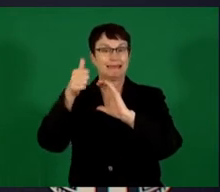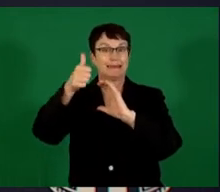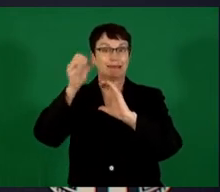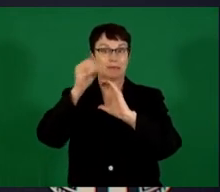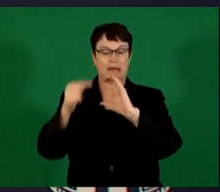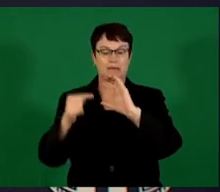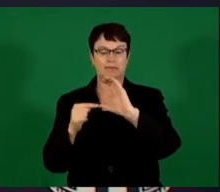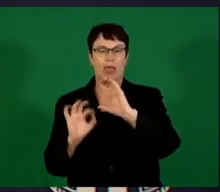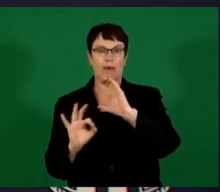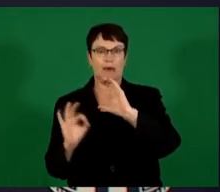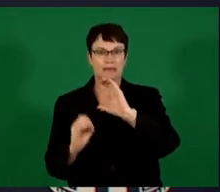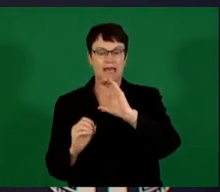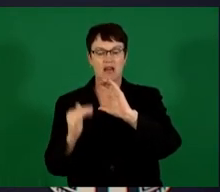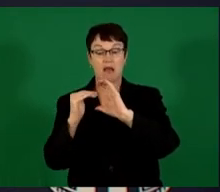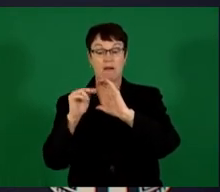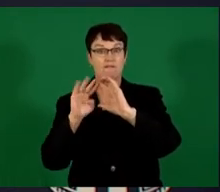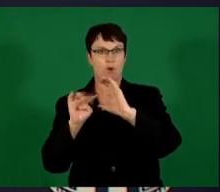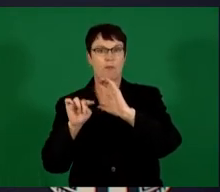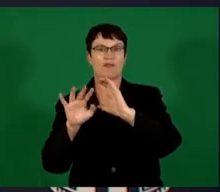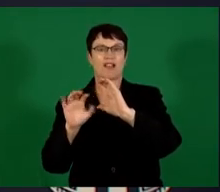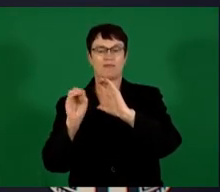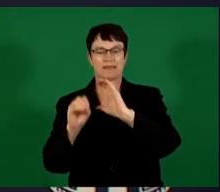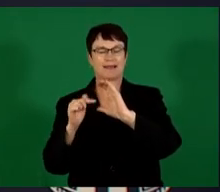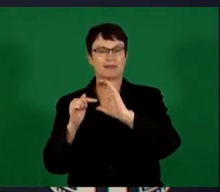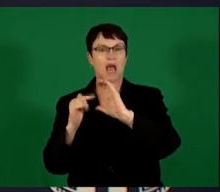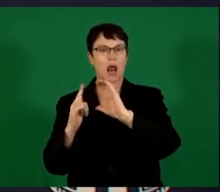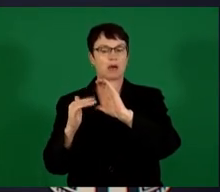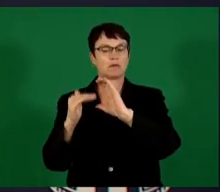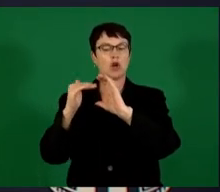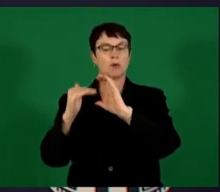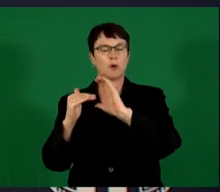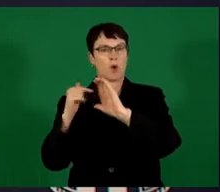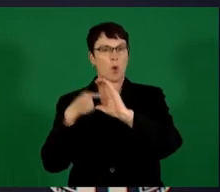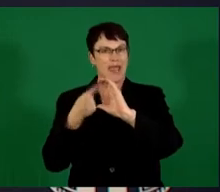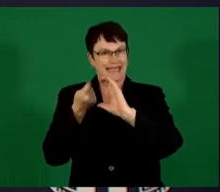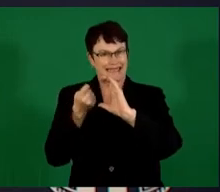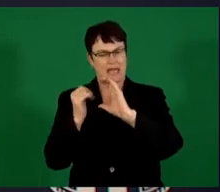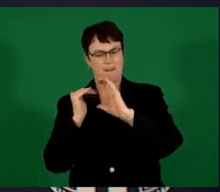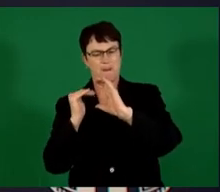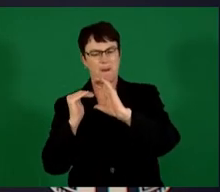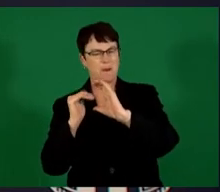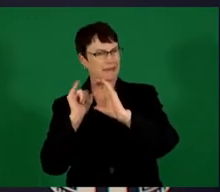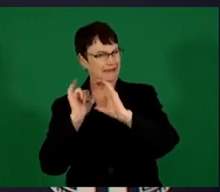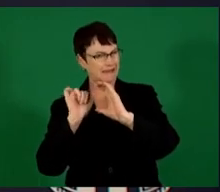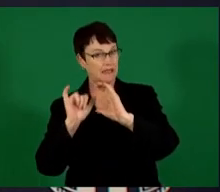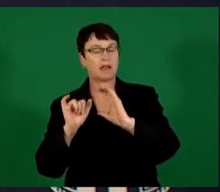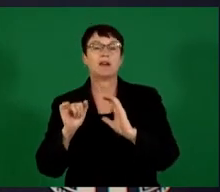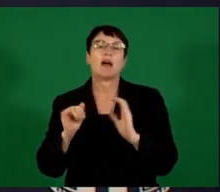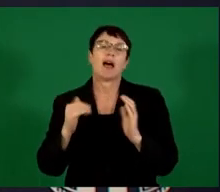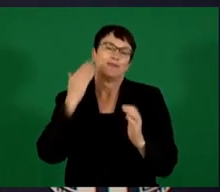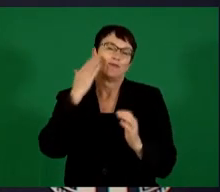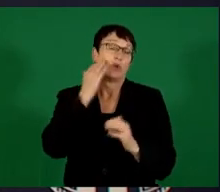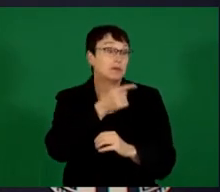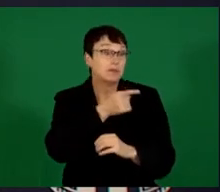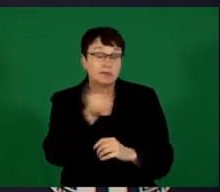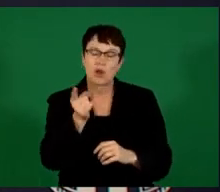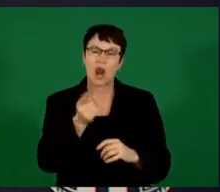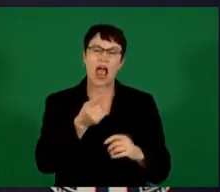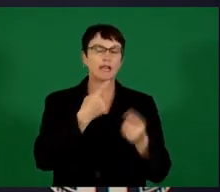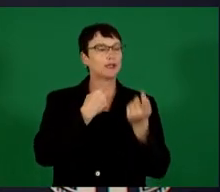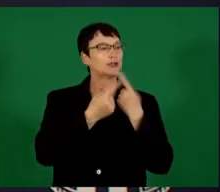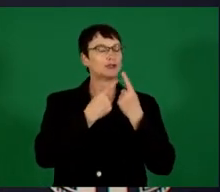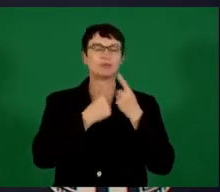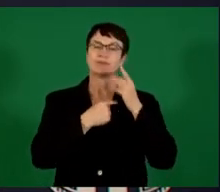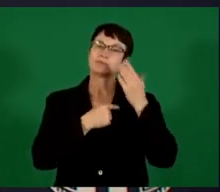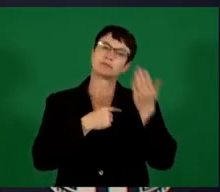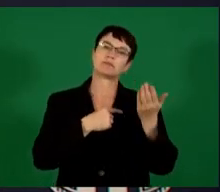worry about. I know you talk to traders, and traders would be more interested in the terminal rate and so forth. It's not a very useful discussion.